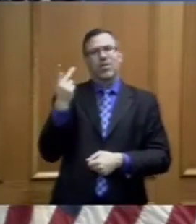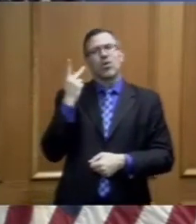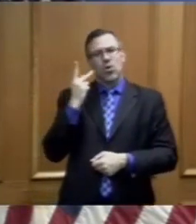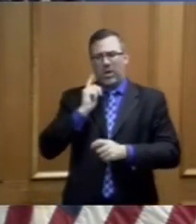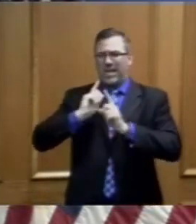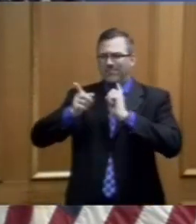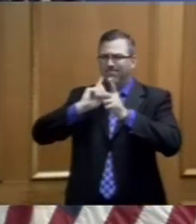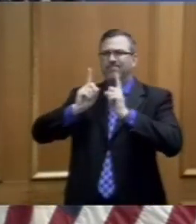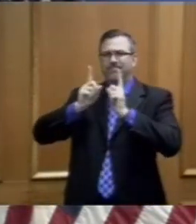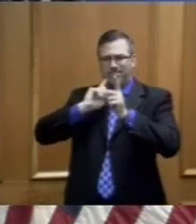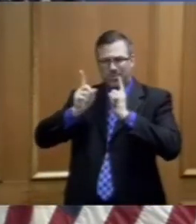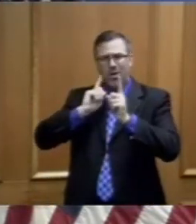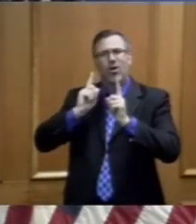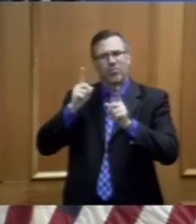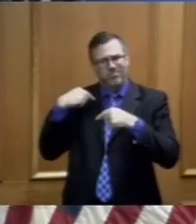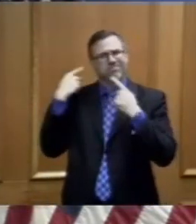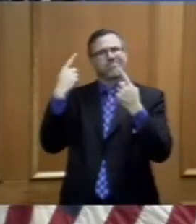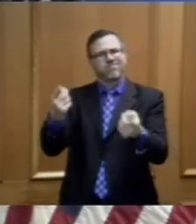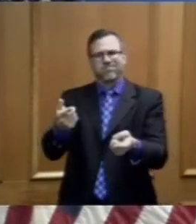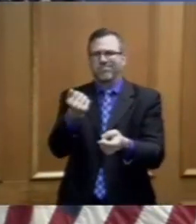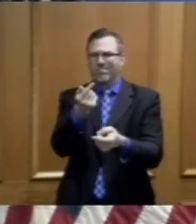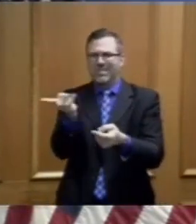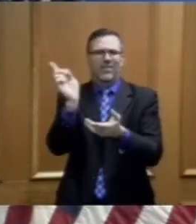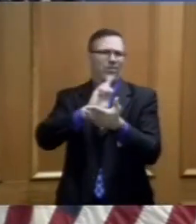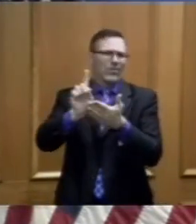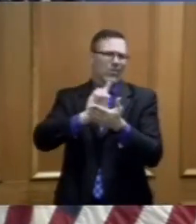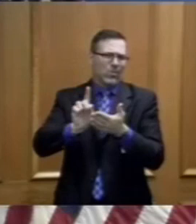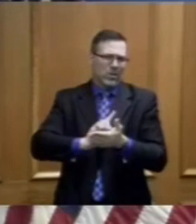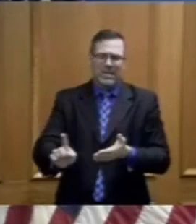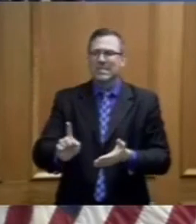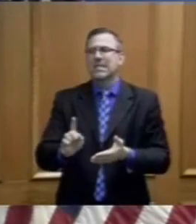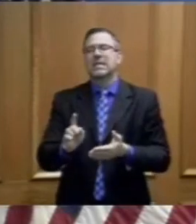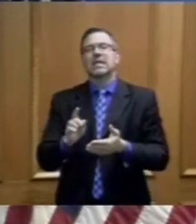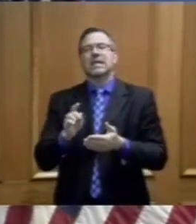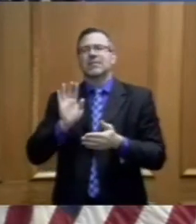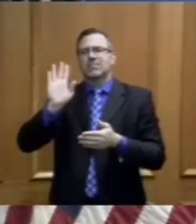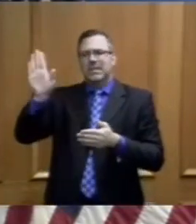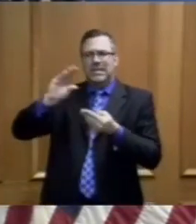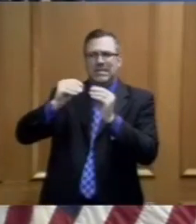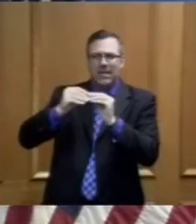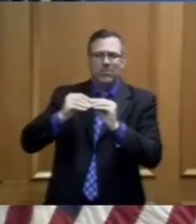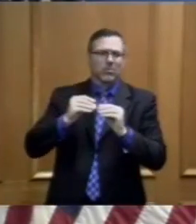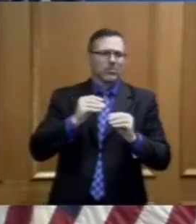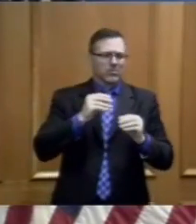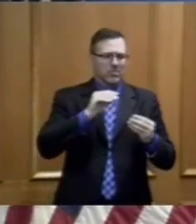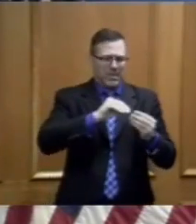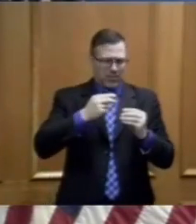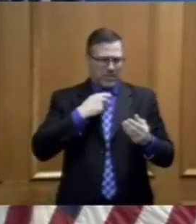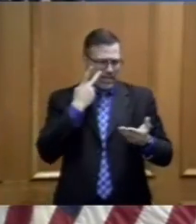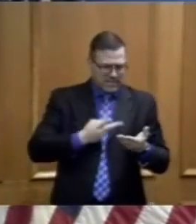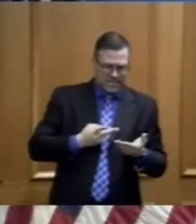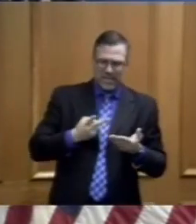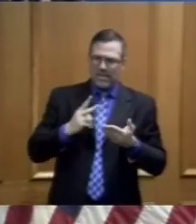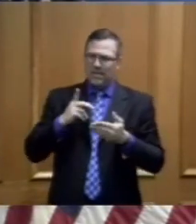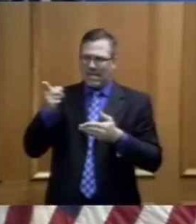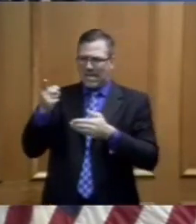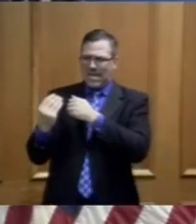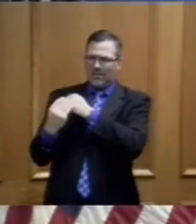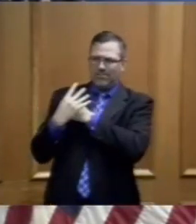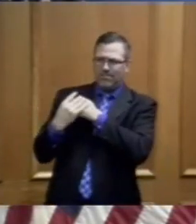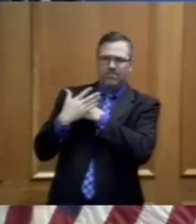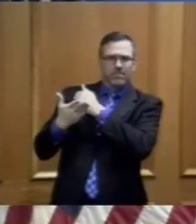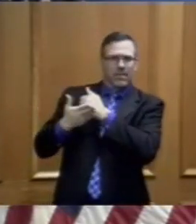regularly about the approaches we're taking, the numbers we see, the direction that we should be taking.